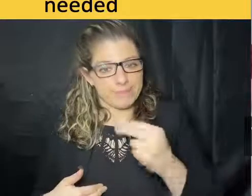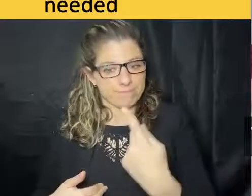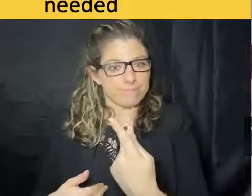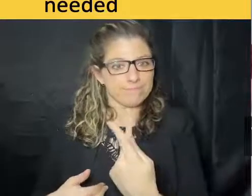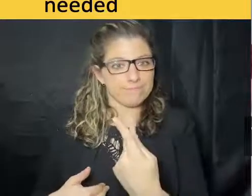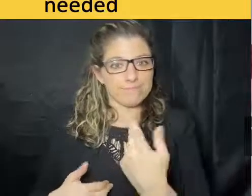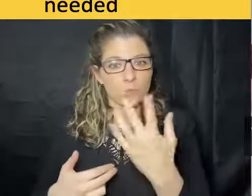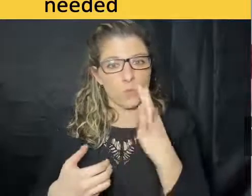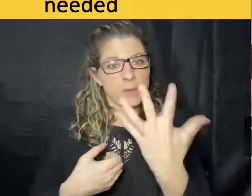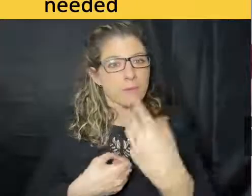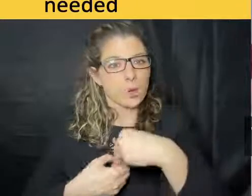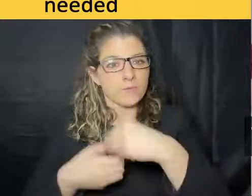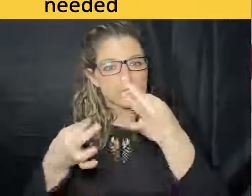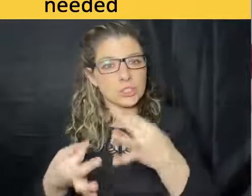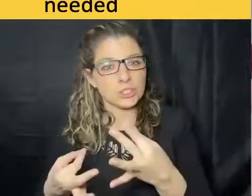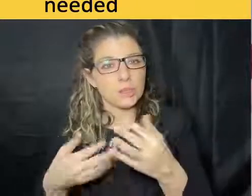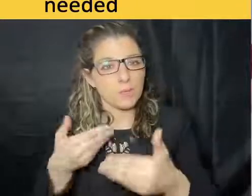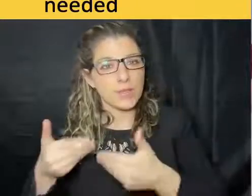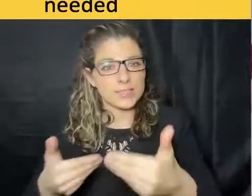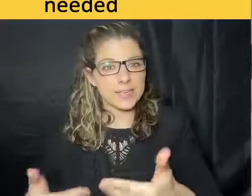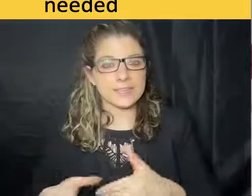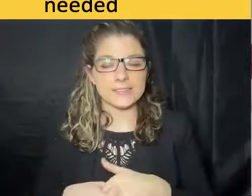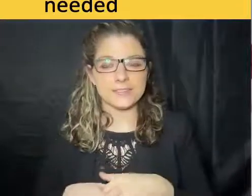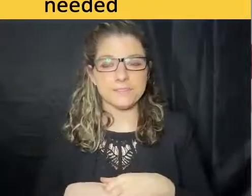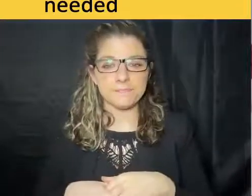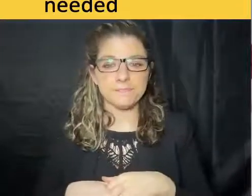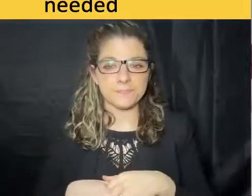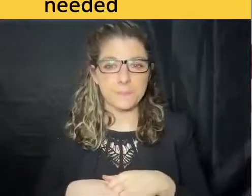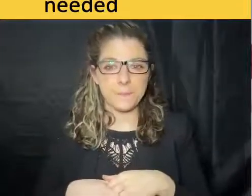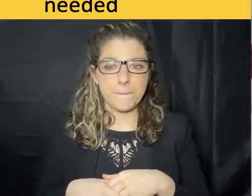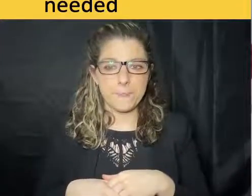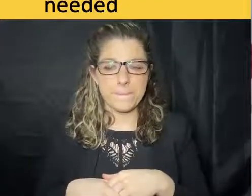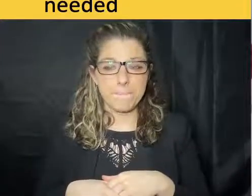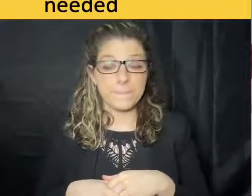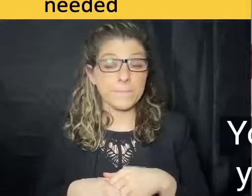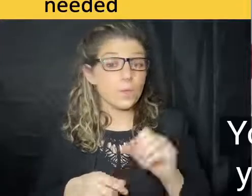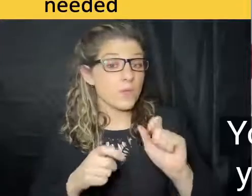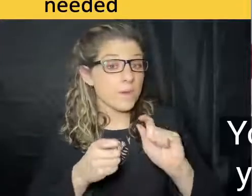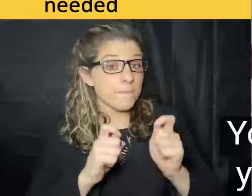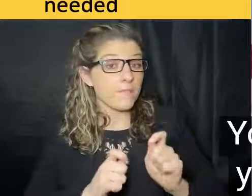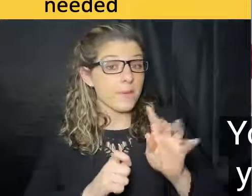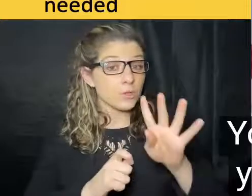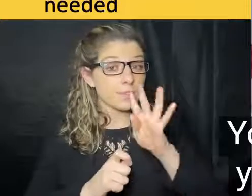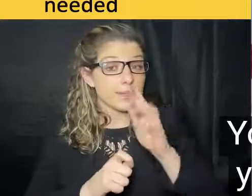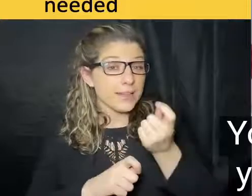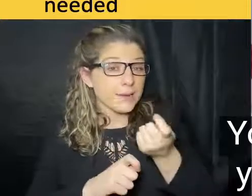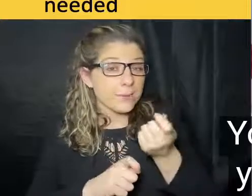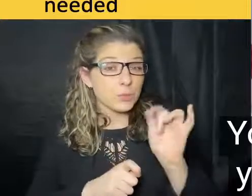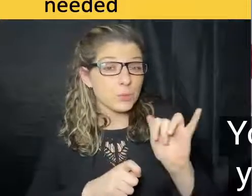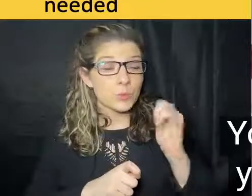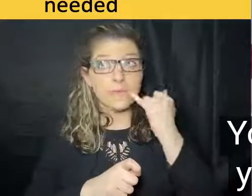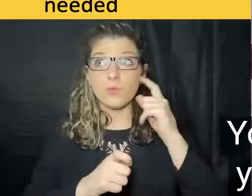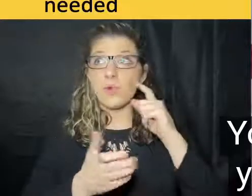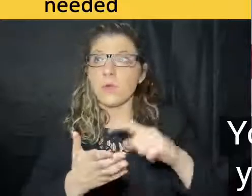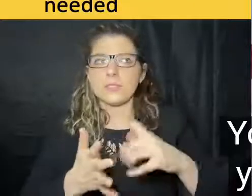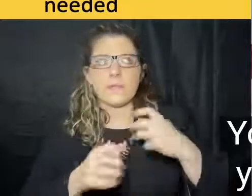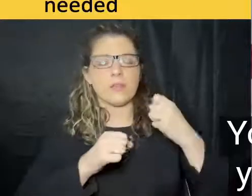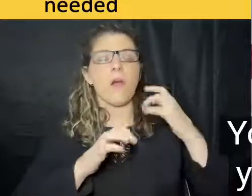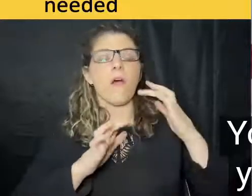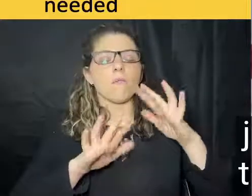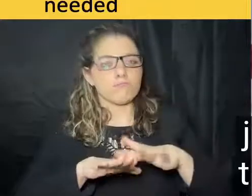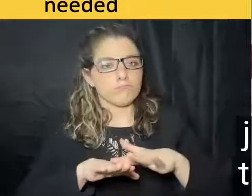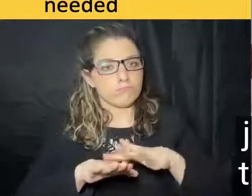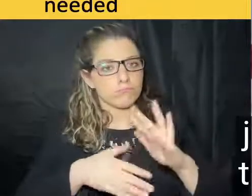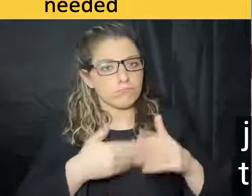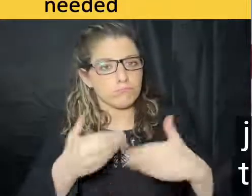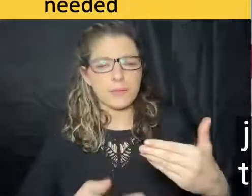being who's going to be part of the decision-making process in that context. You can modify your speaking as you go along in the